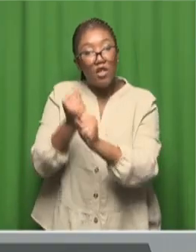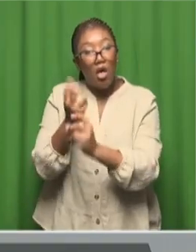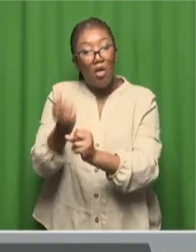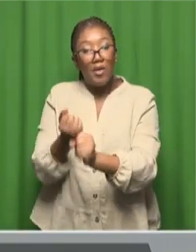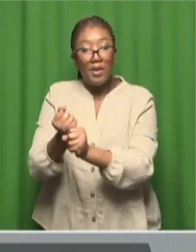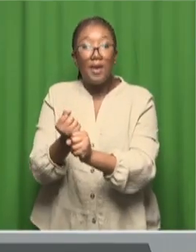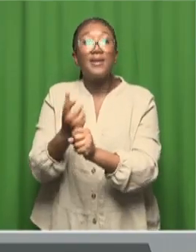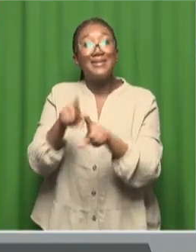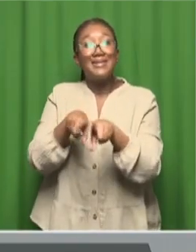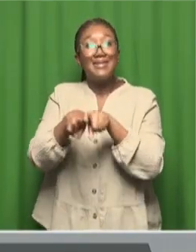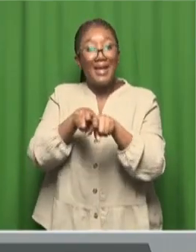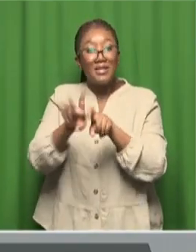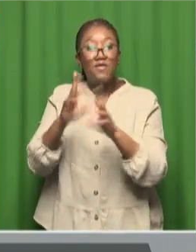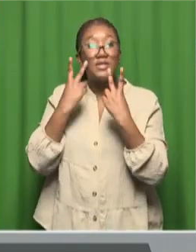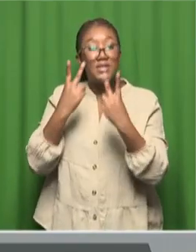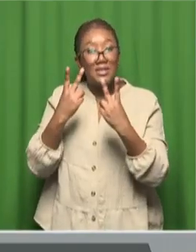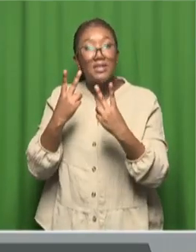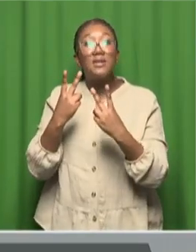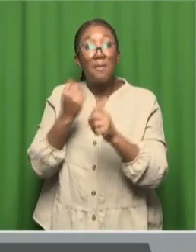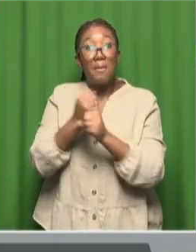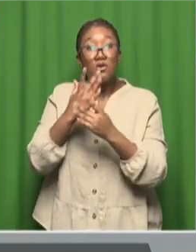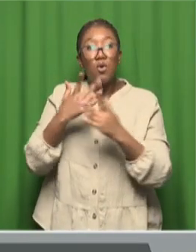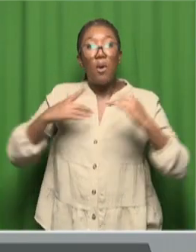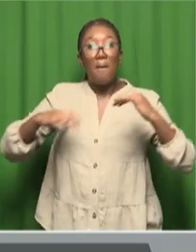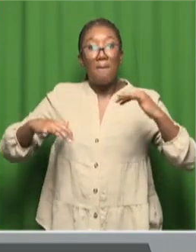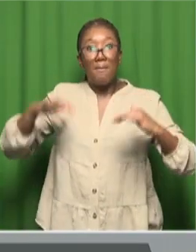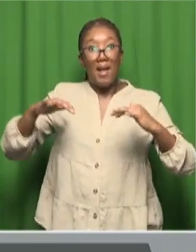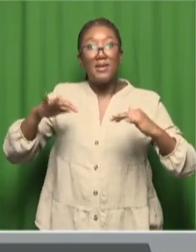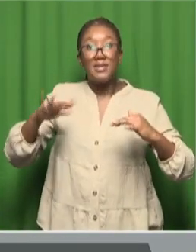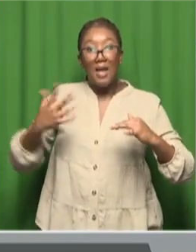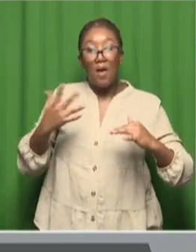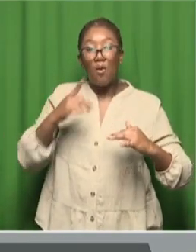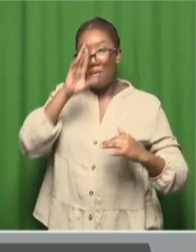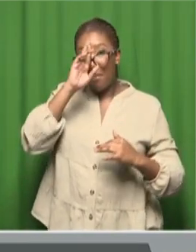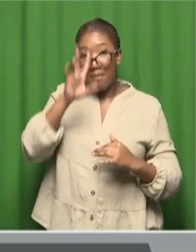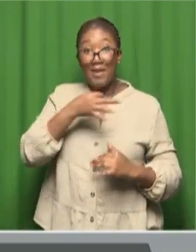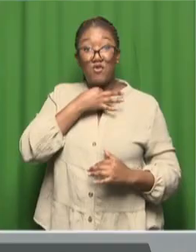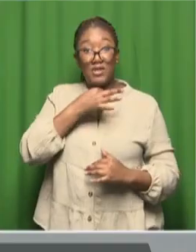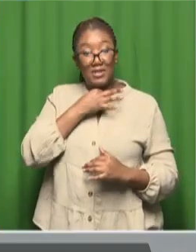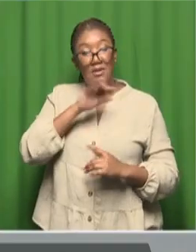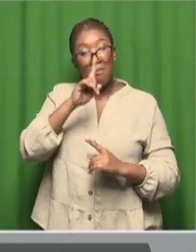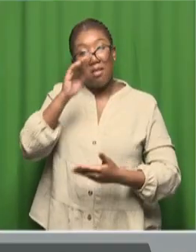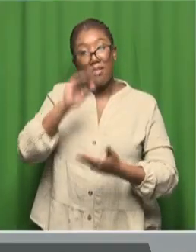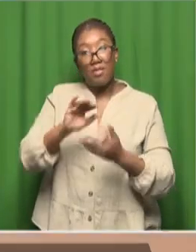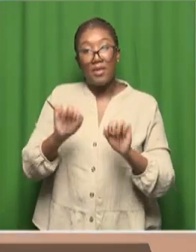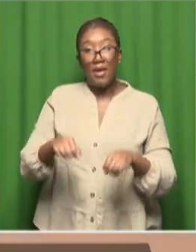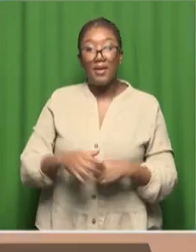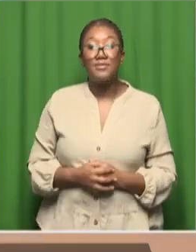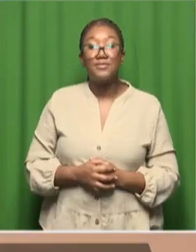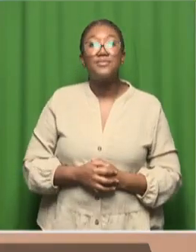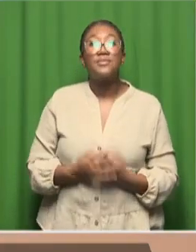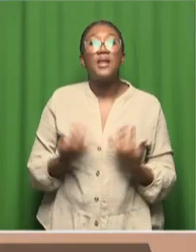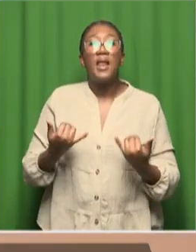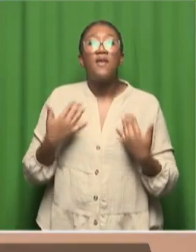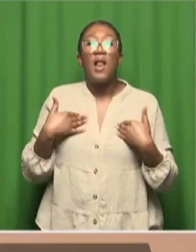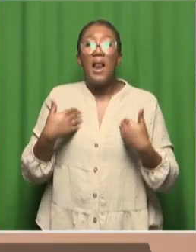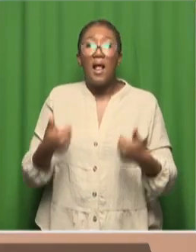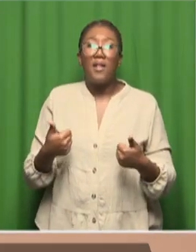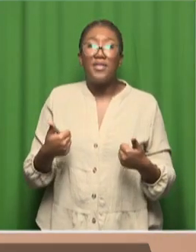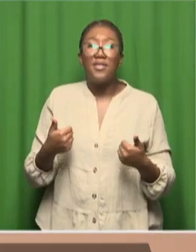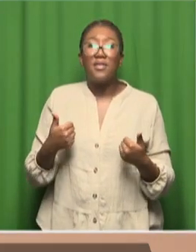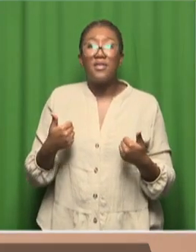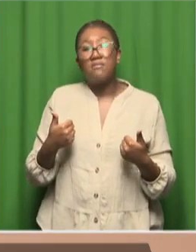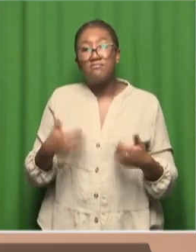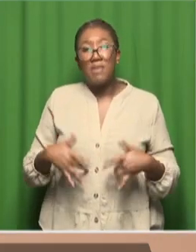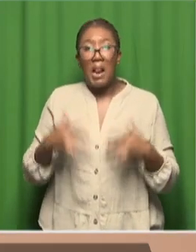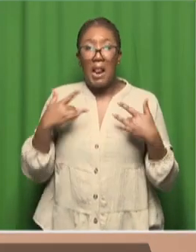remain normal, you'll then still have to keep an eye, because your risk will never fall away. Okay. So let's talk about the lifestyle issues, because I think